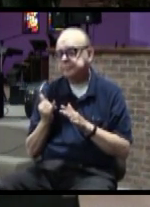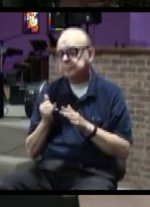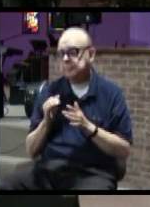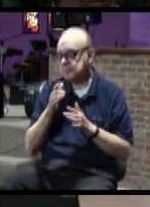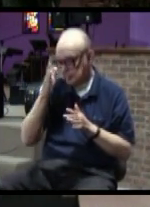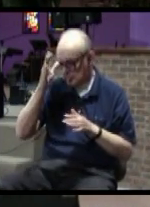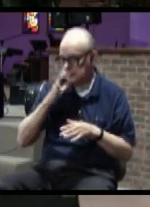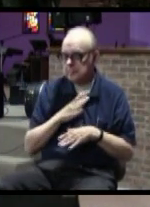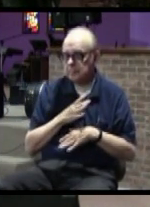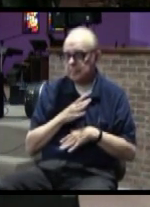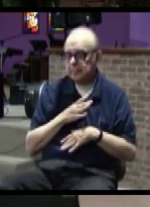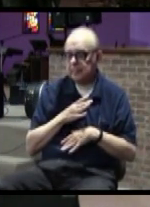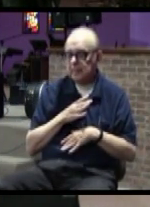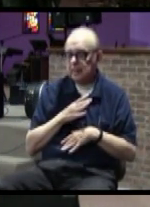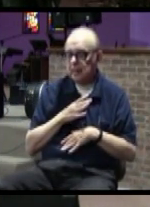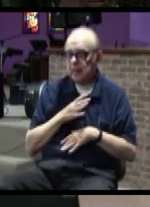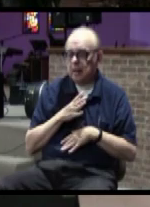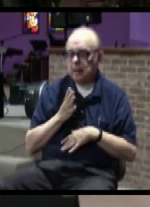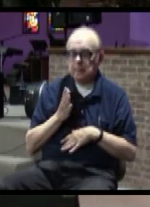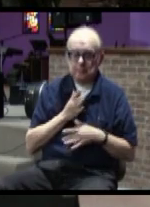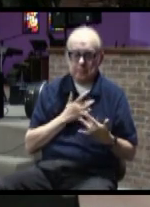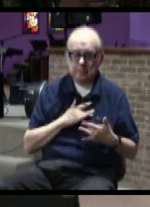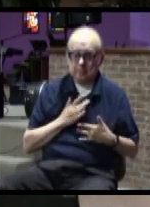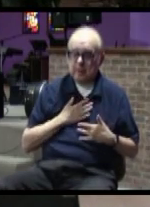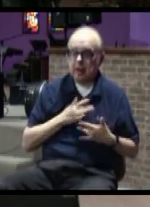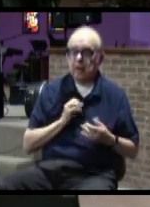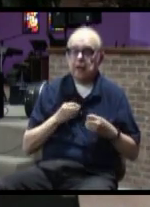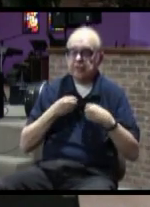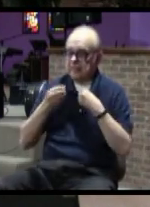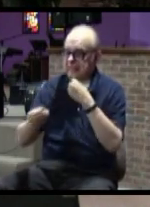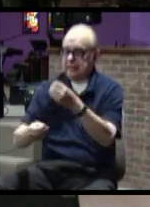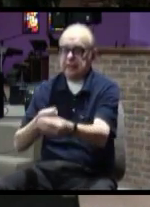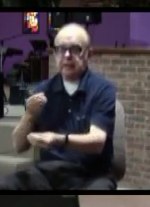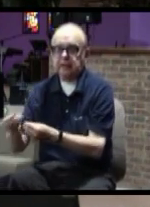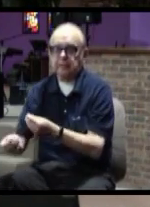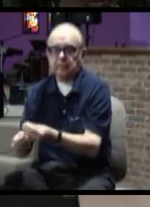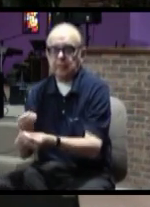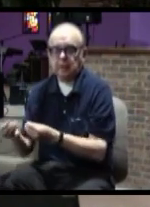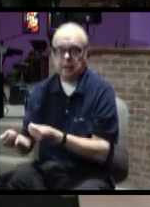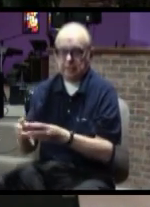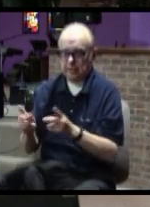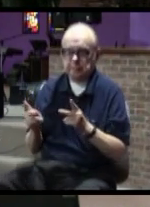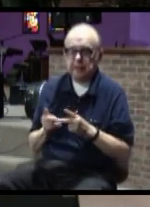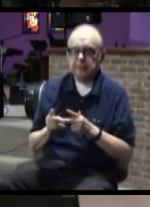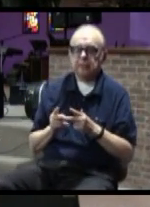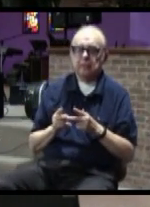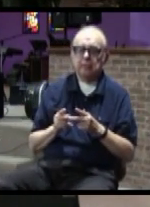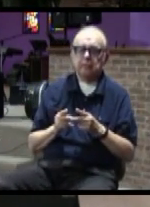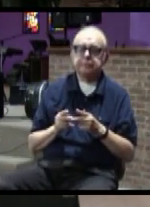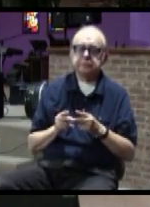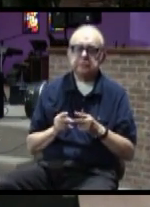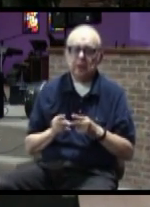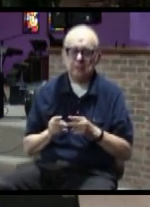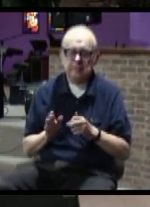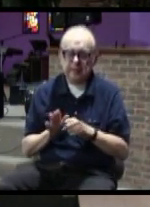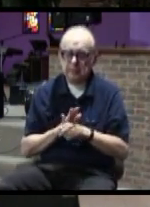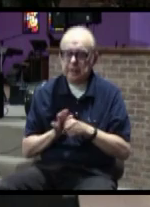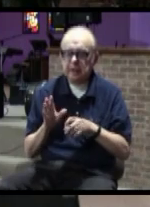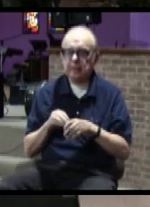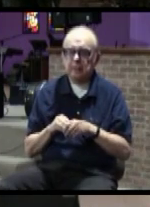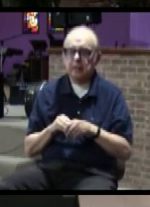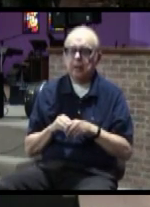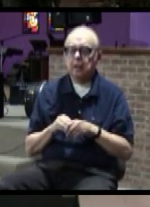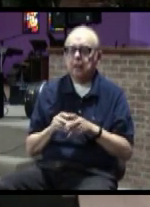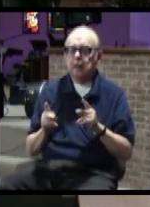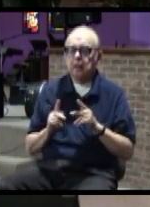That is why, ladies and gentlemen, I pour my heart into this place, because I want it to be the best, not the